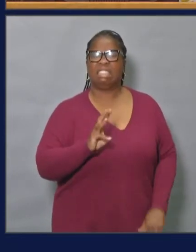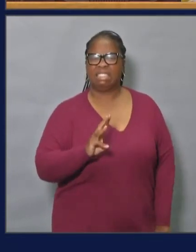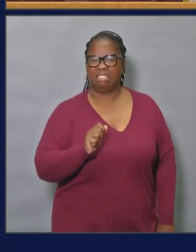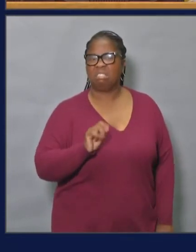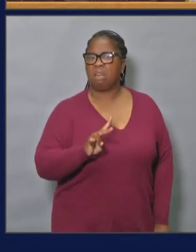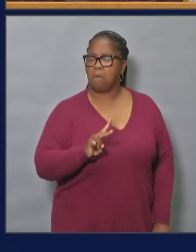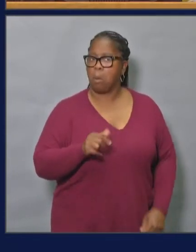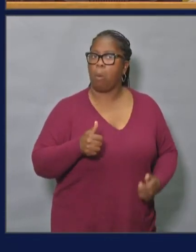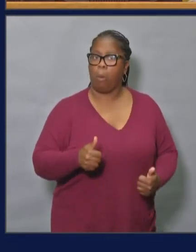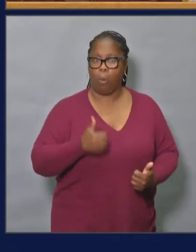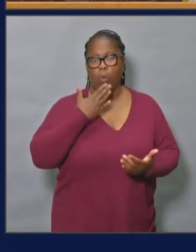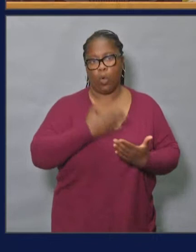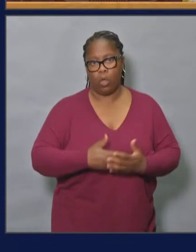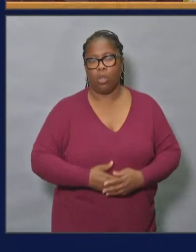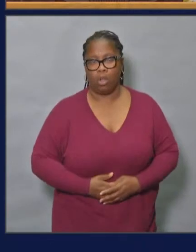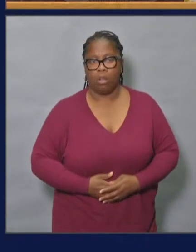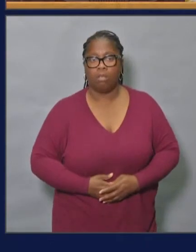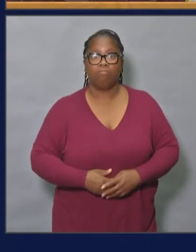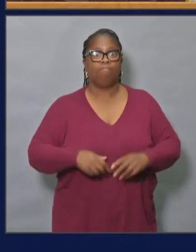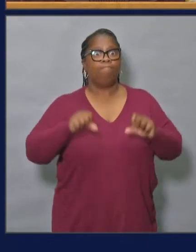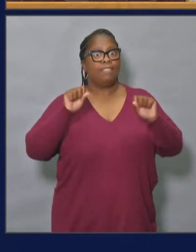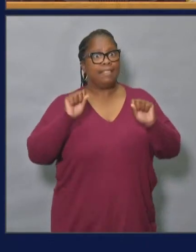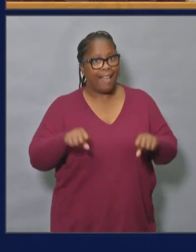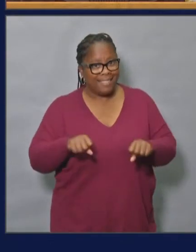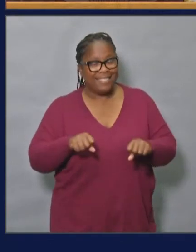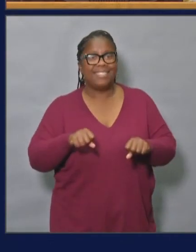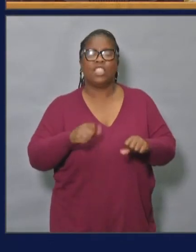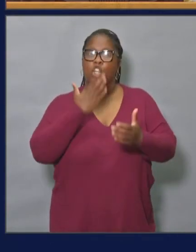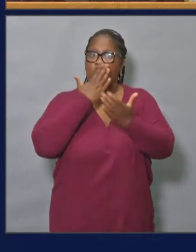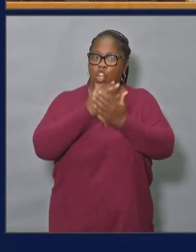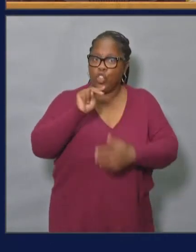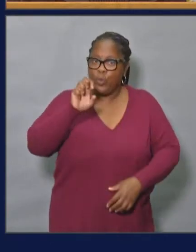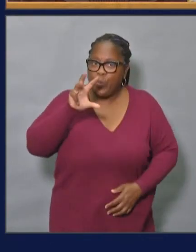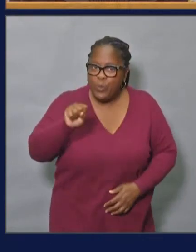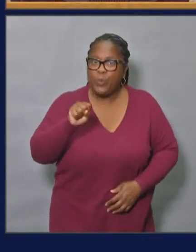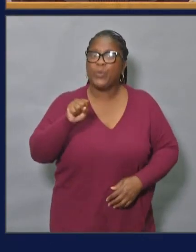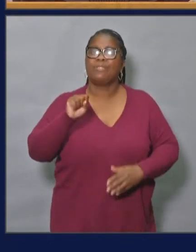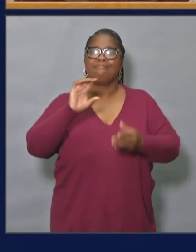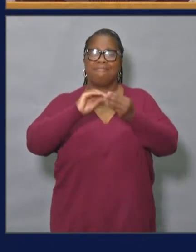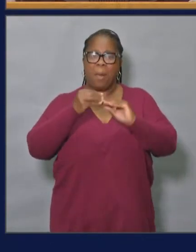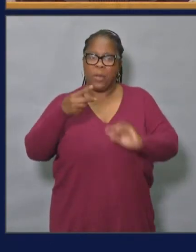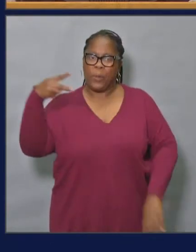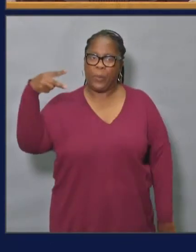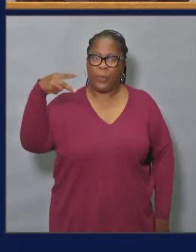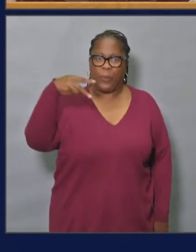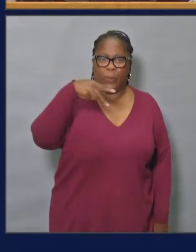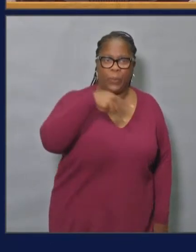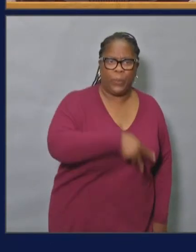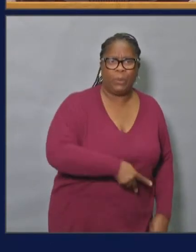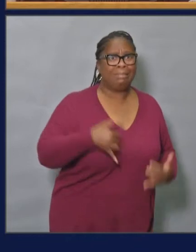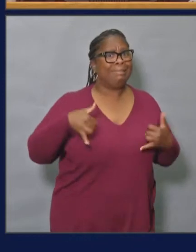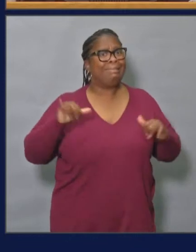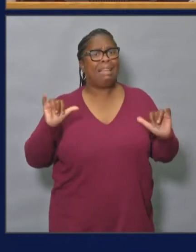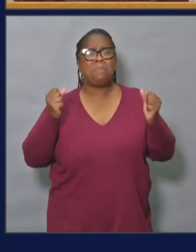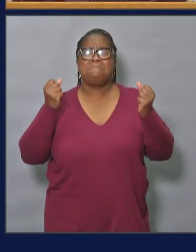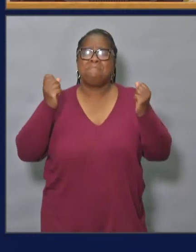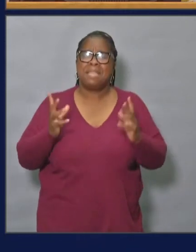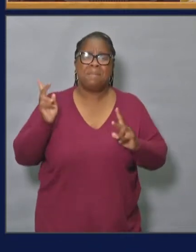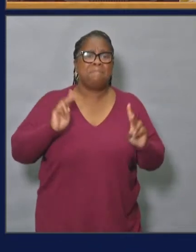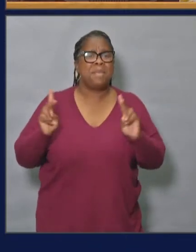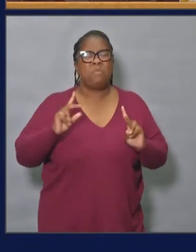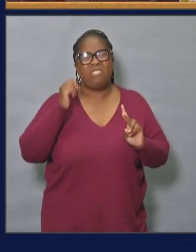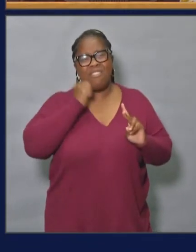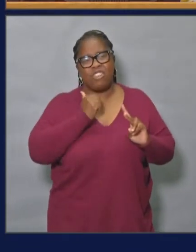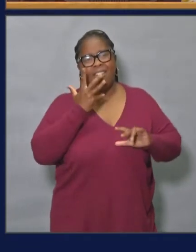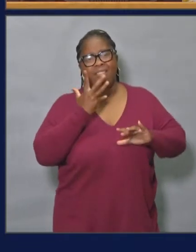Unfortunately, although the good news is that the rate of death is decreasing, we still have a lot of people in our county that are passing away from COVID-19.